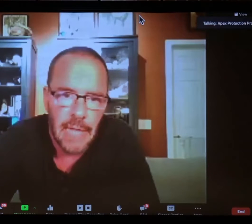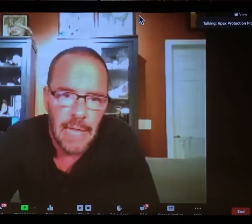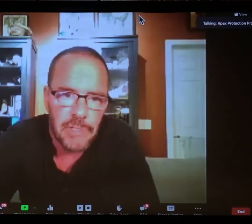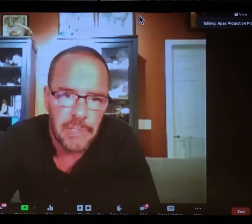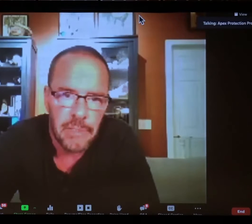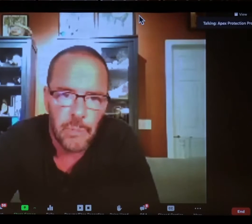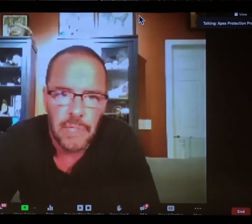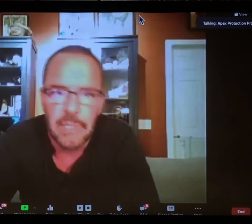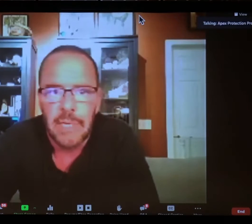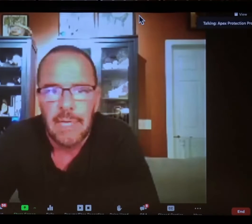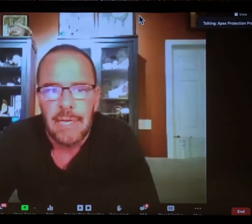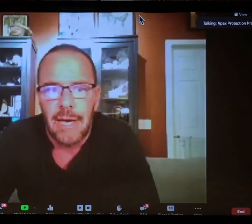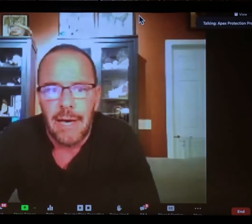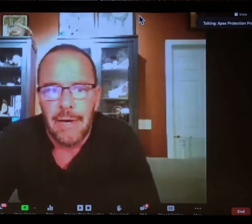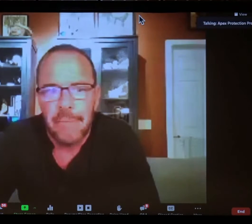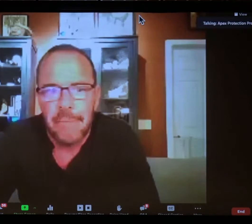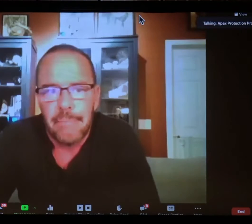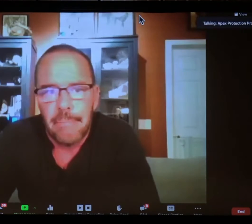Last year we